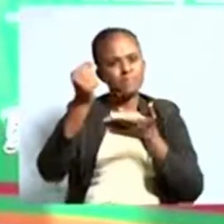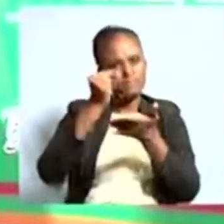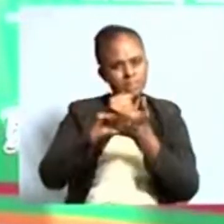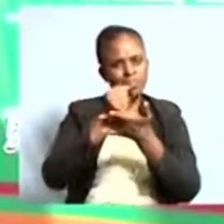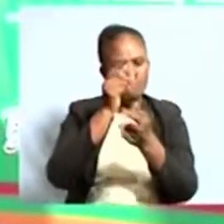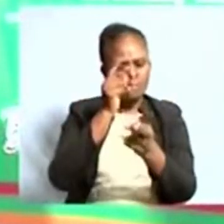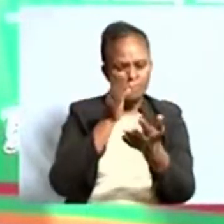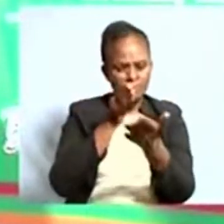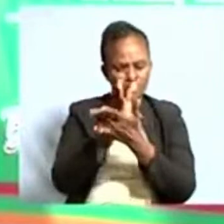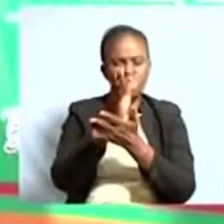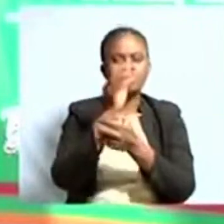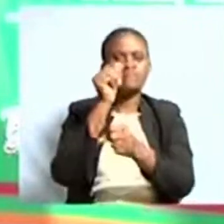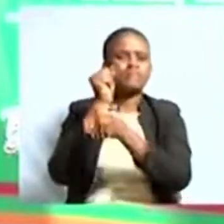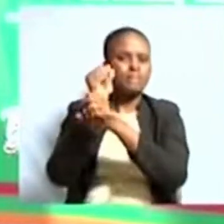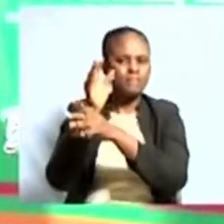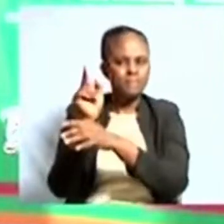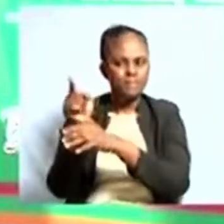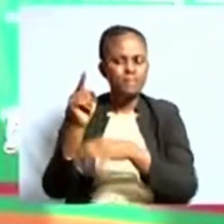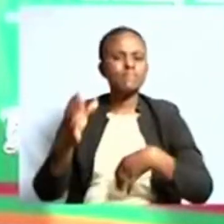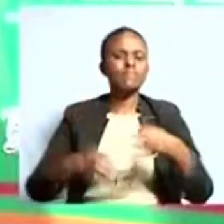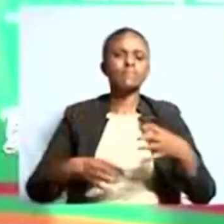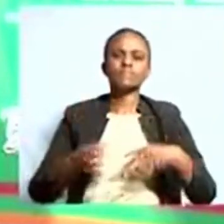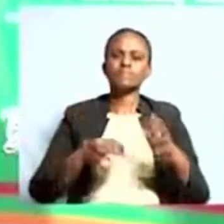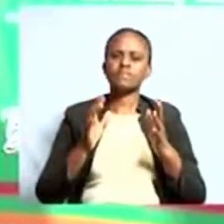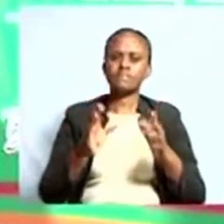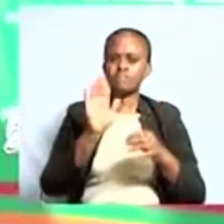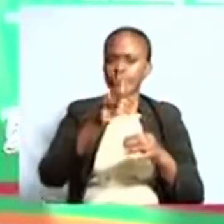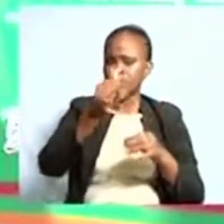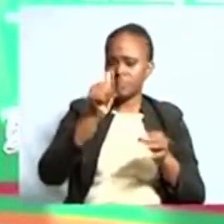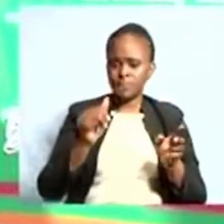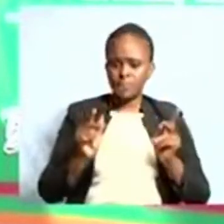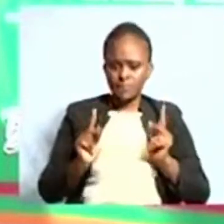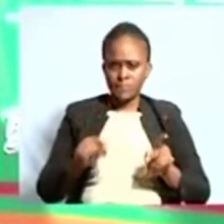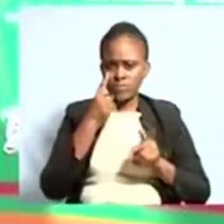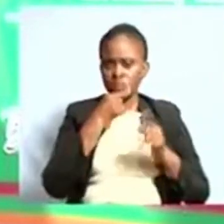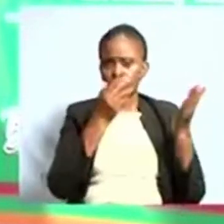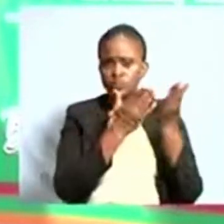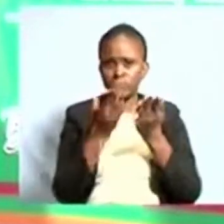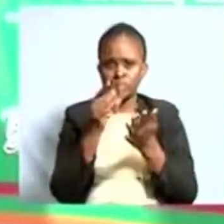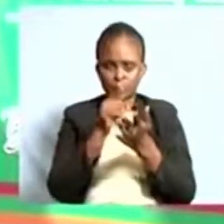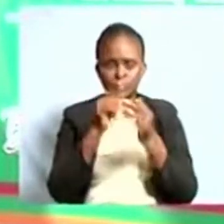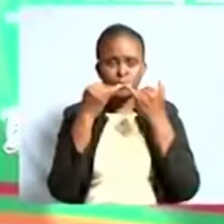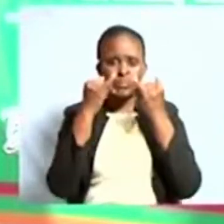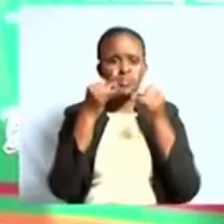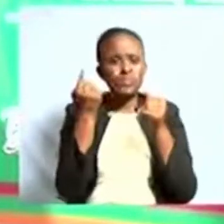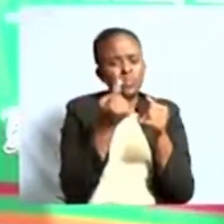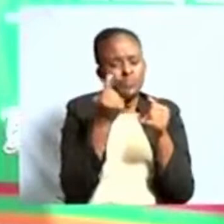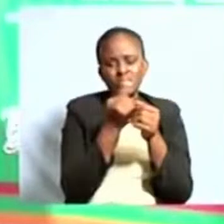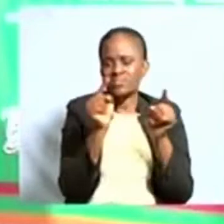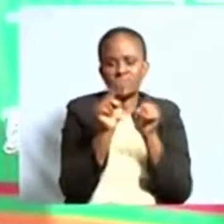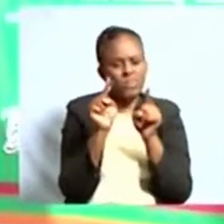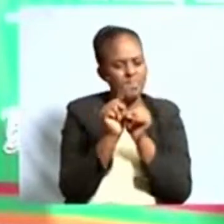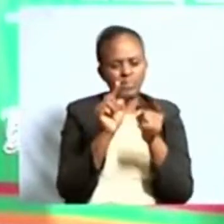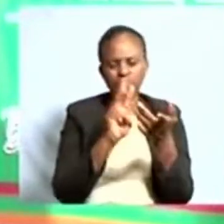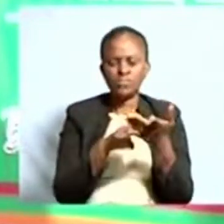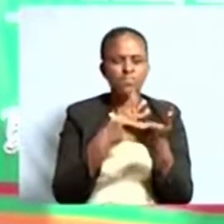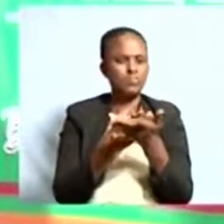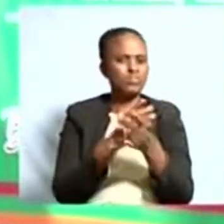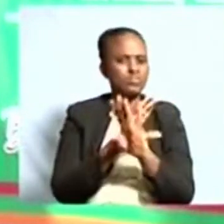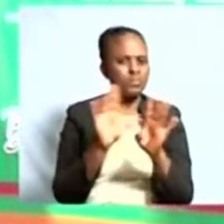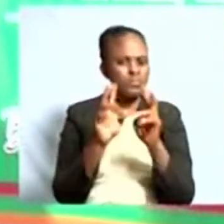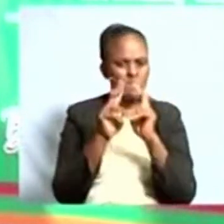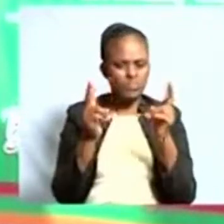holders are the right complainants. You as the person who brought that information, you will be just like a witness.